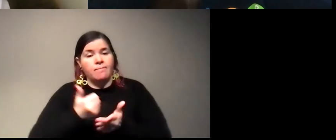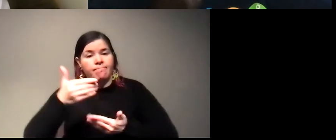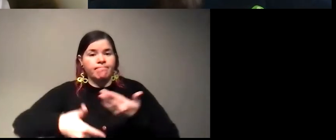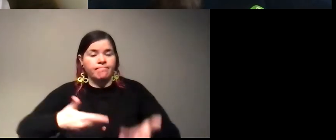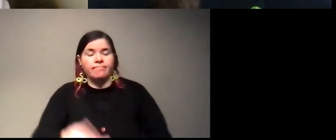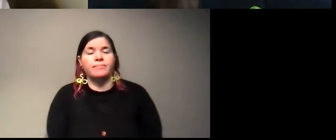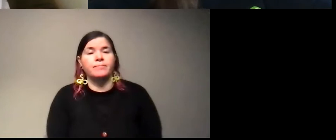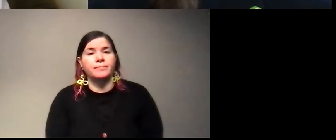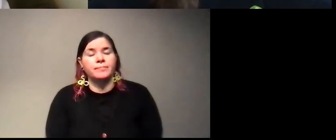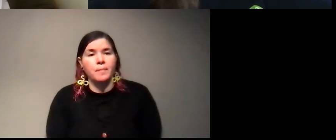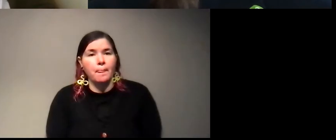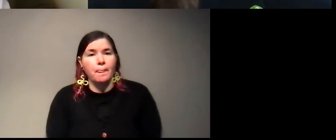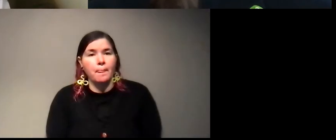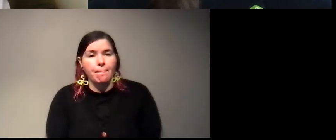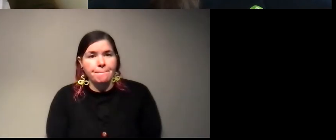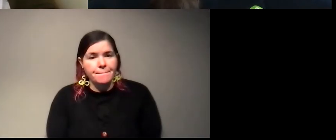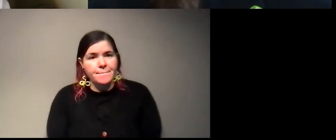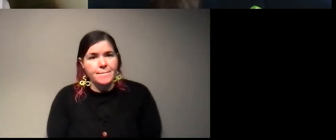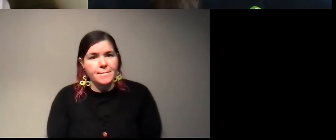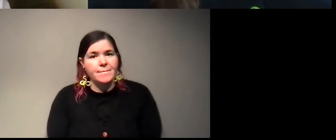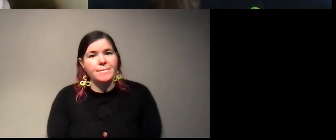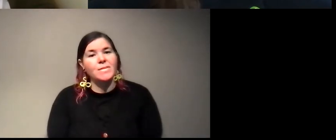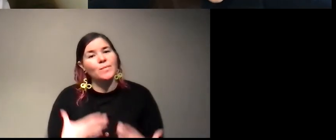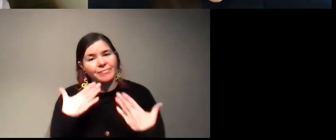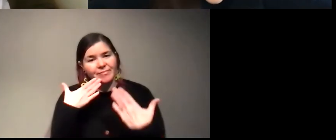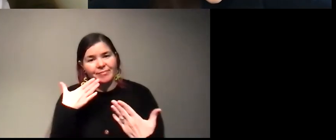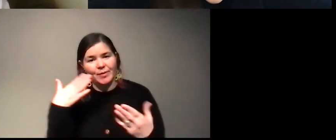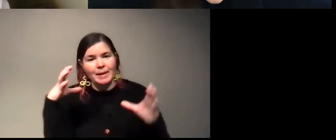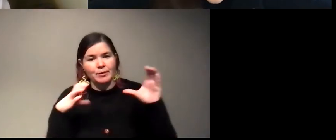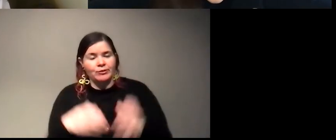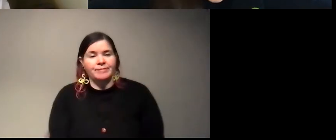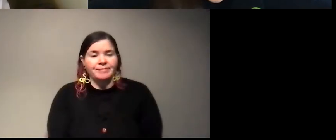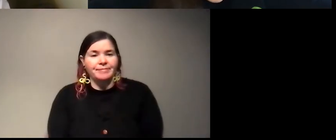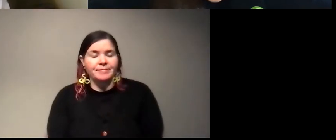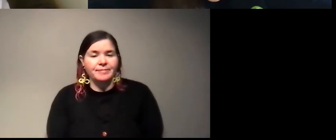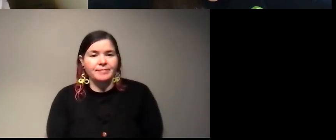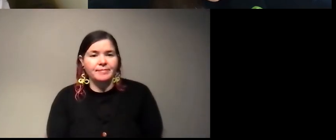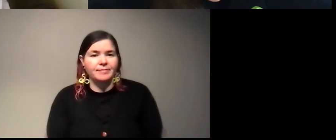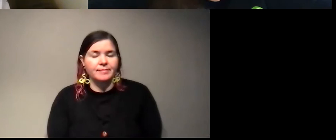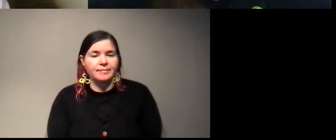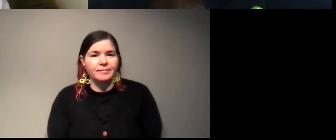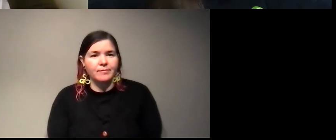alone. So thank you, chemistry. All right.